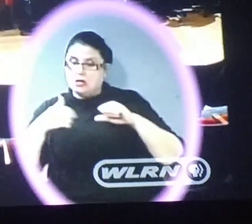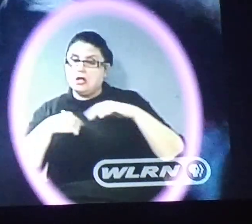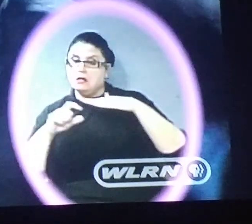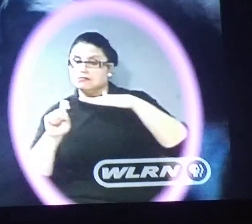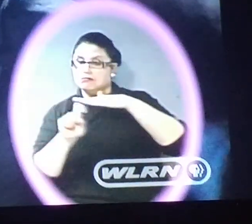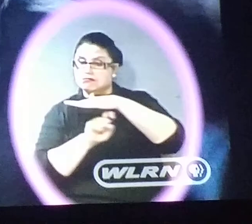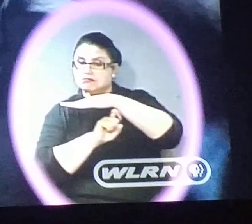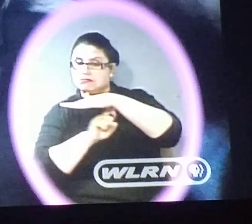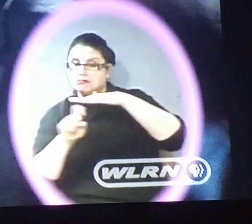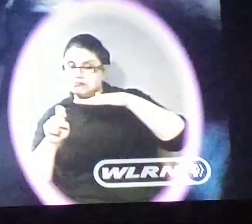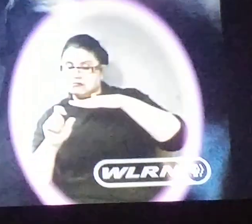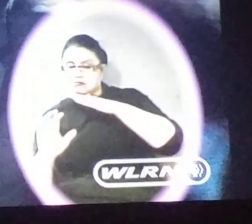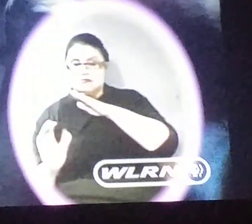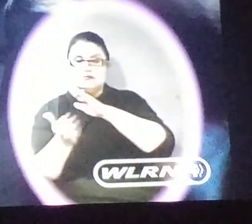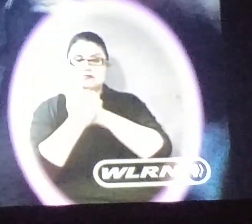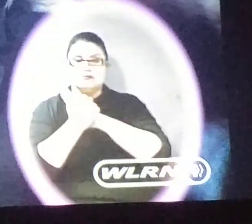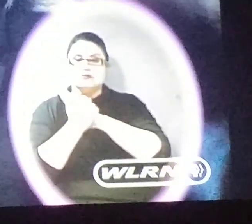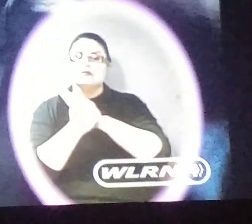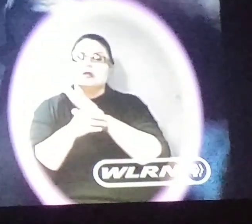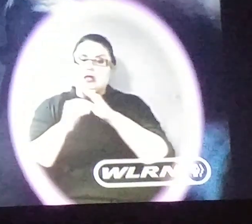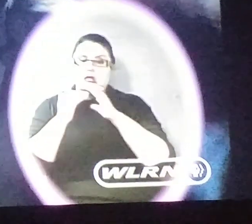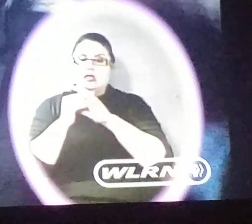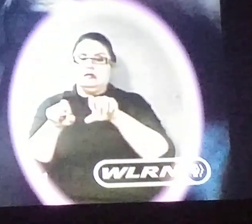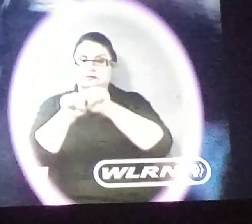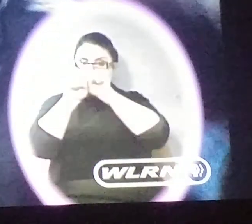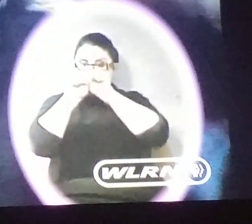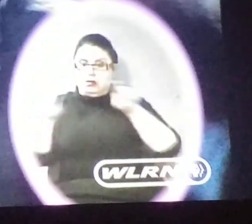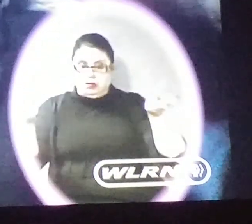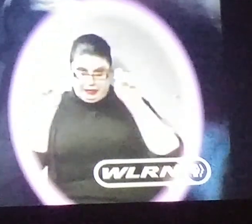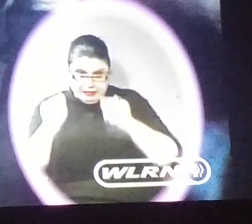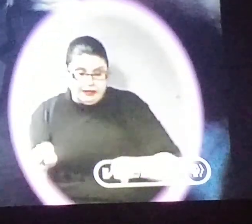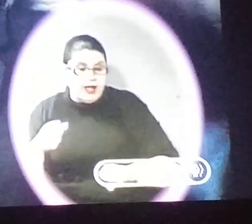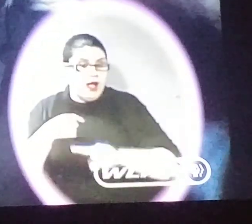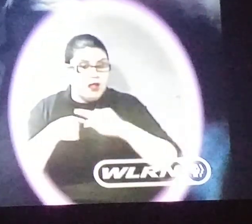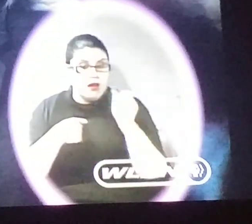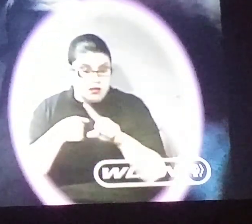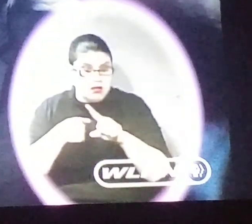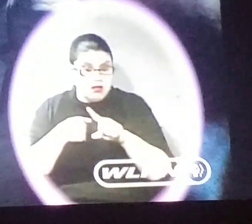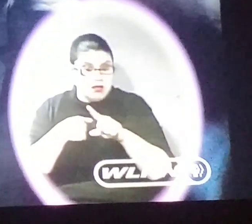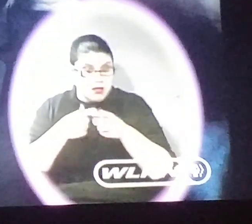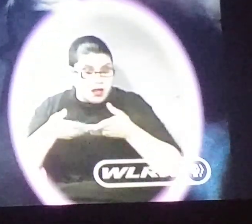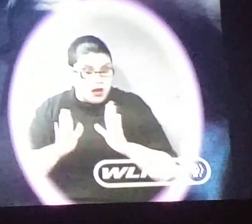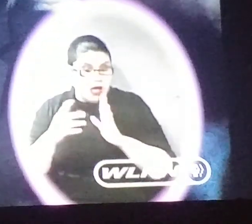email as a board member? Through my email distribution? Through the chair,